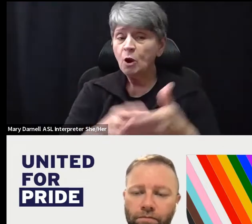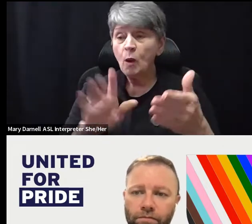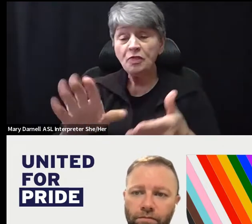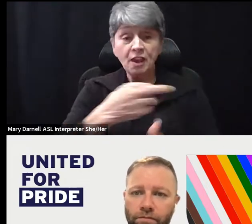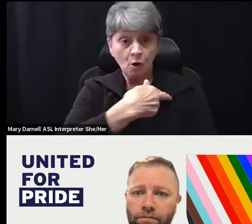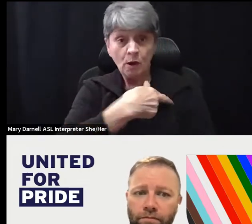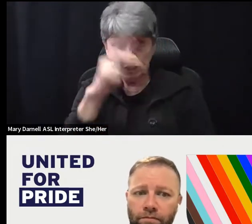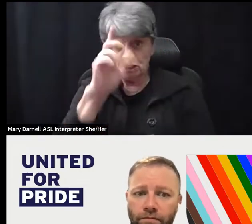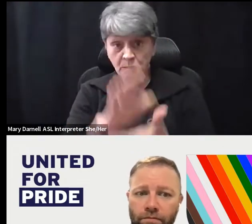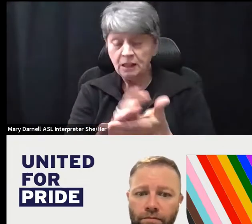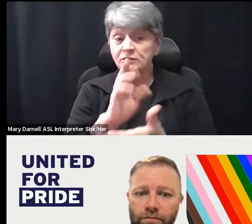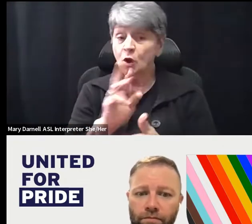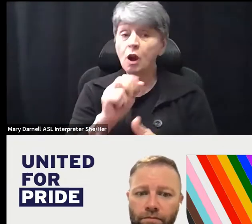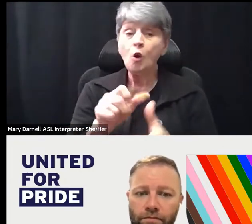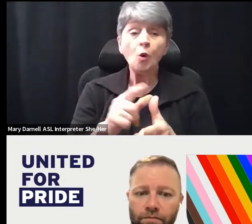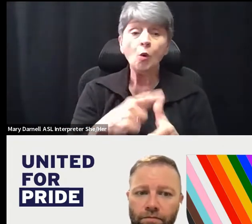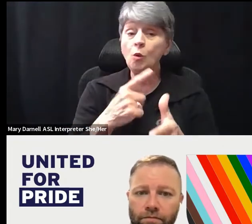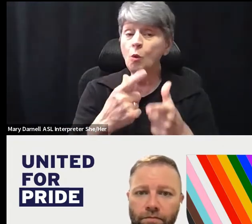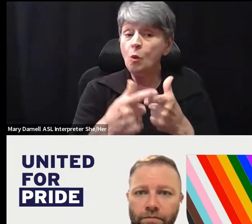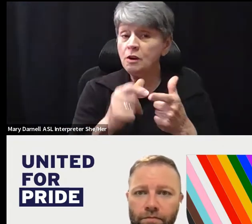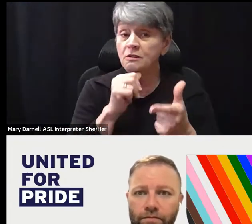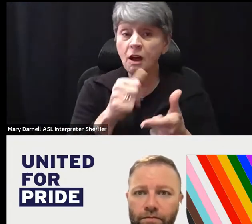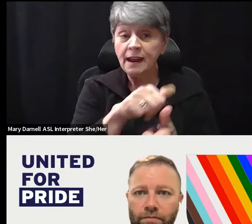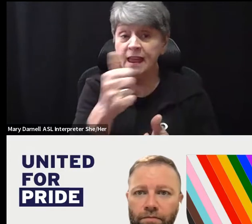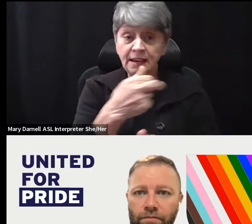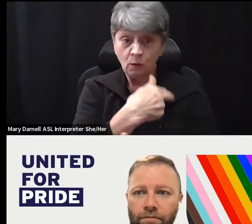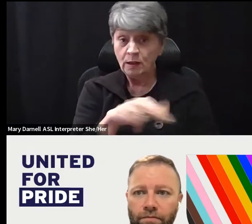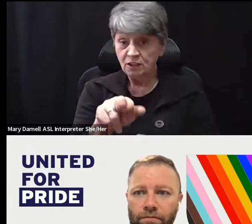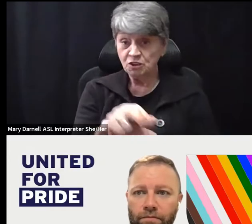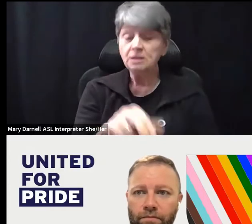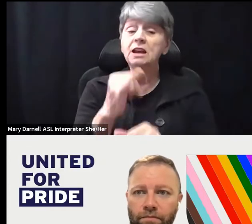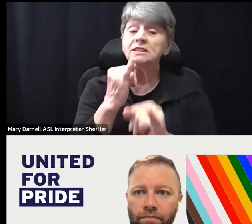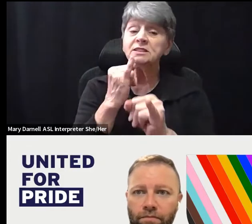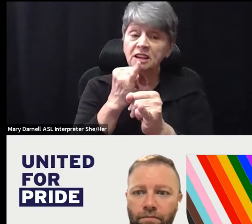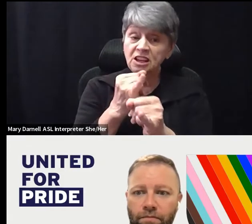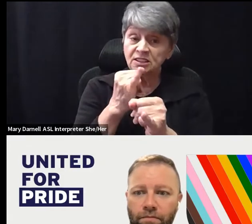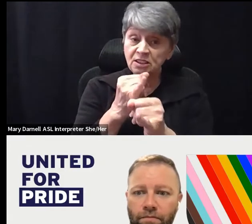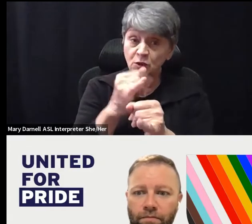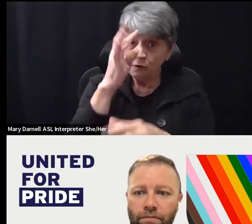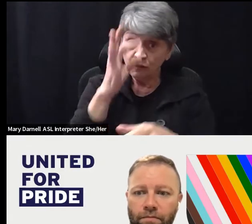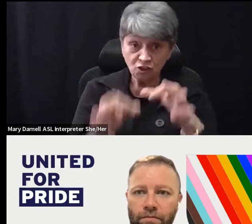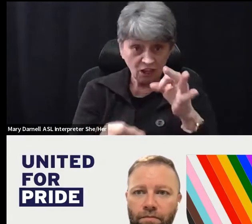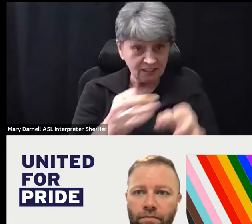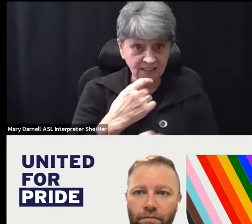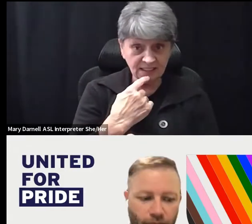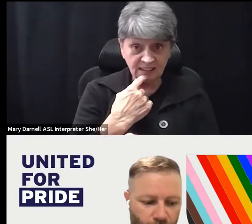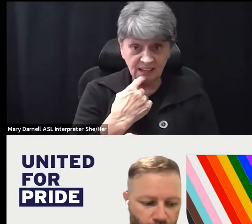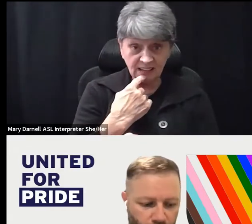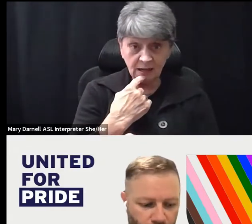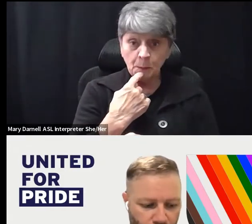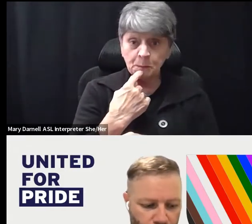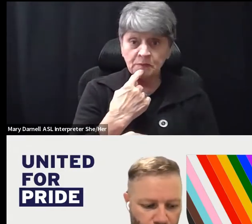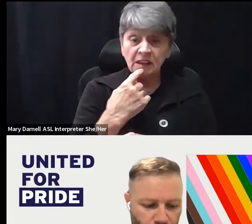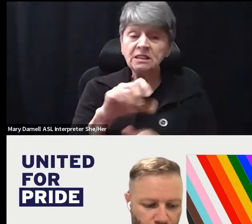they don't practice any religion at all. So the Institute for Justice claimed that since the state funded secular education at